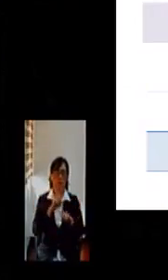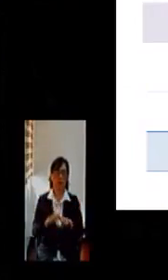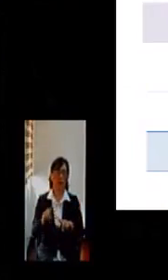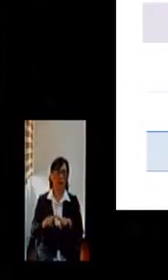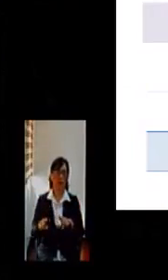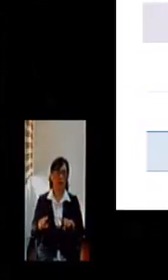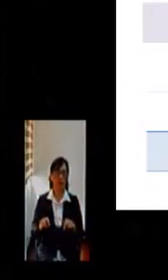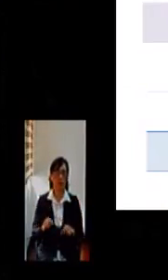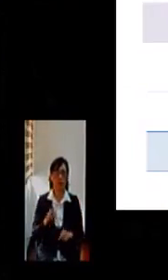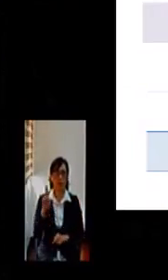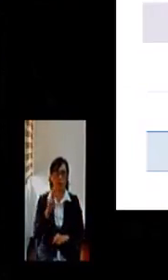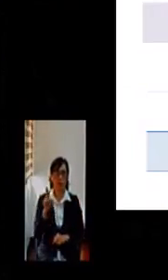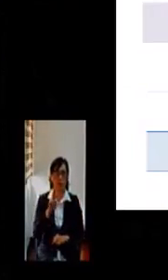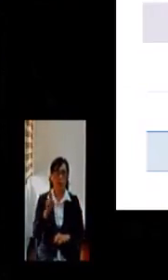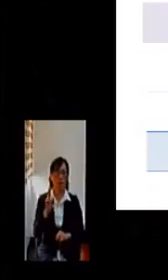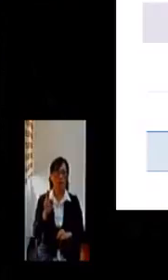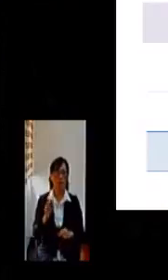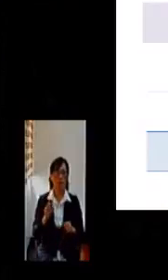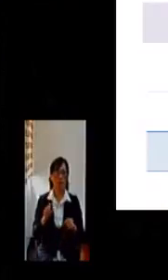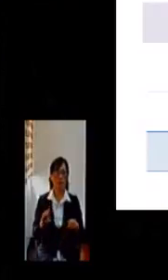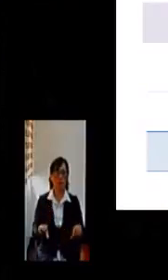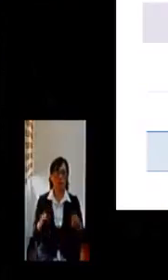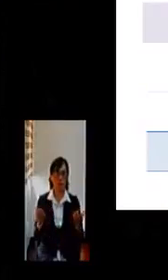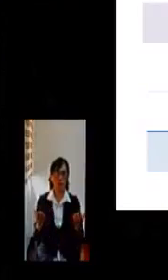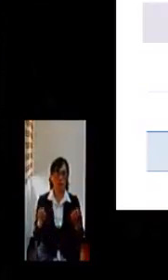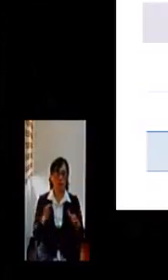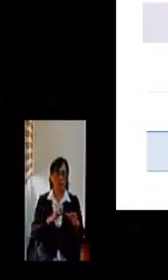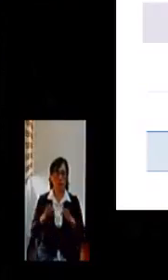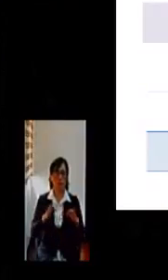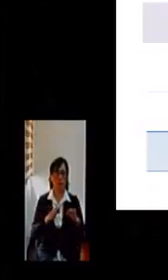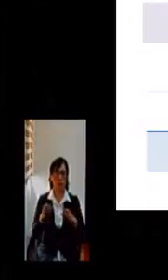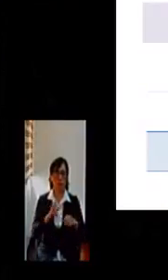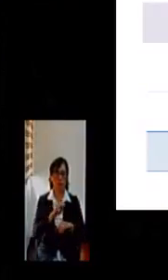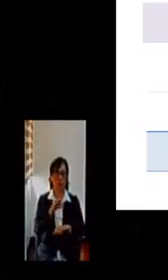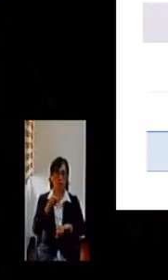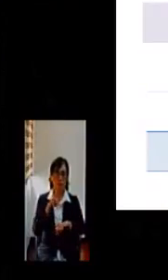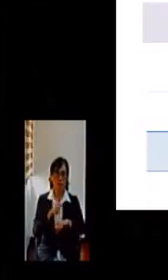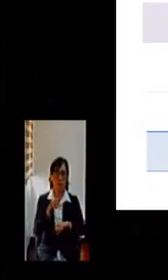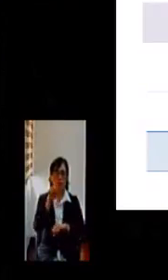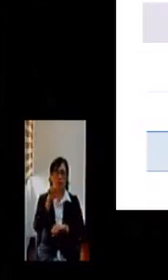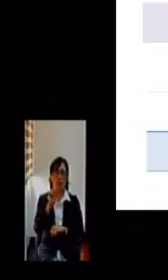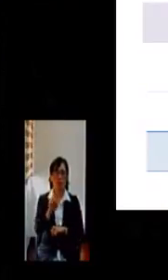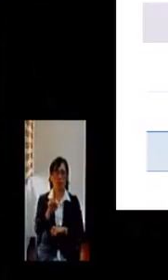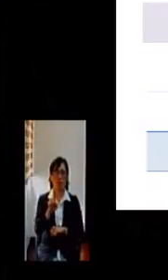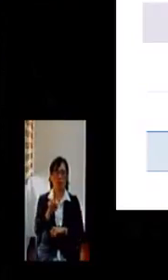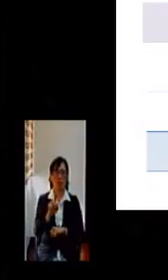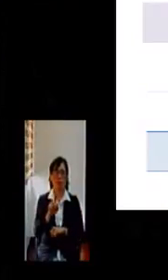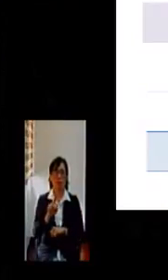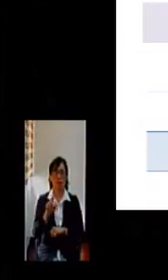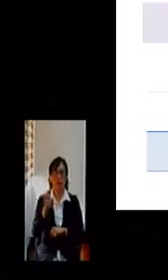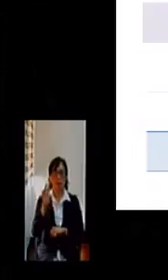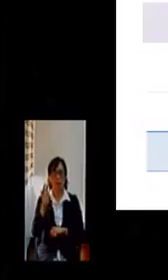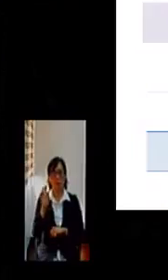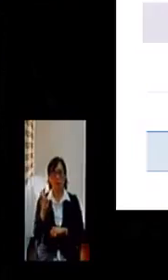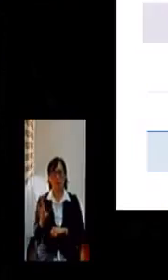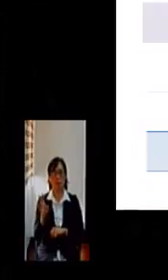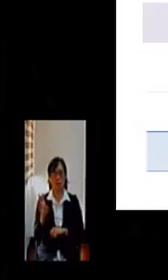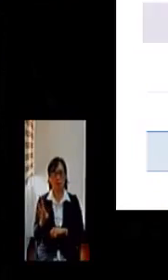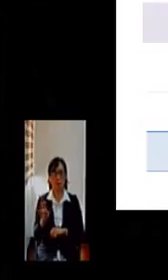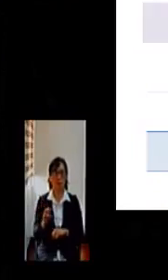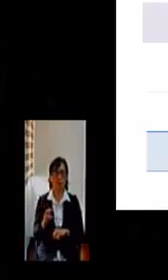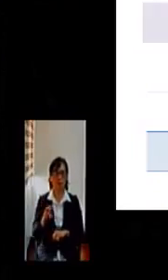always use this in my class, just to describe the Philippines as 1/17 of the Noah's